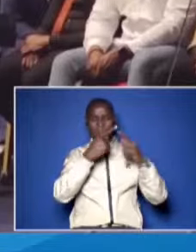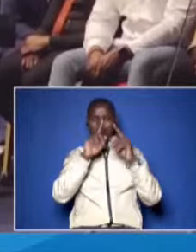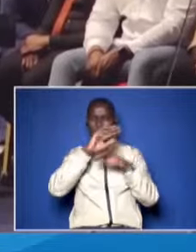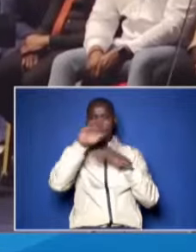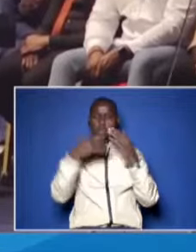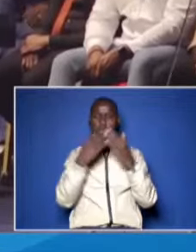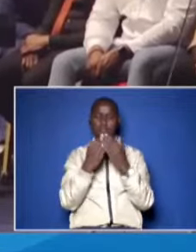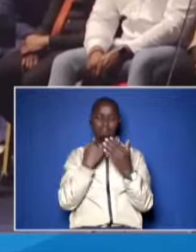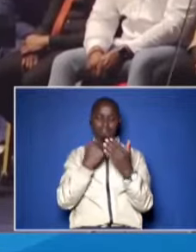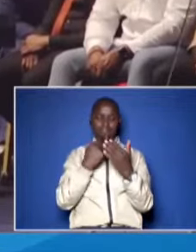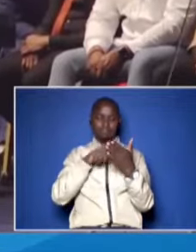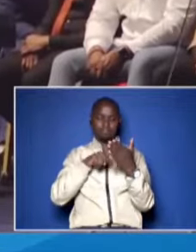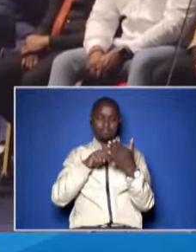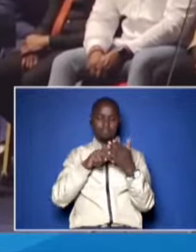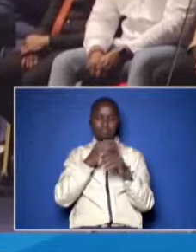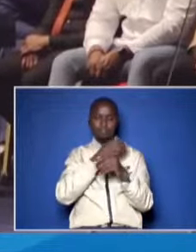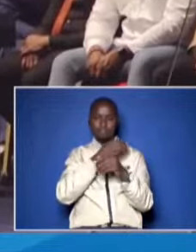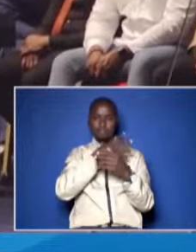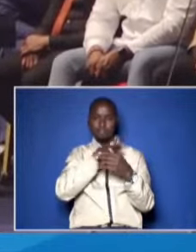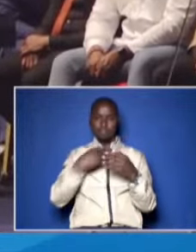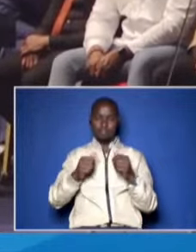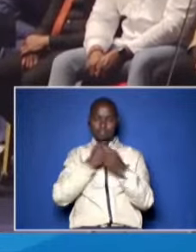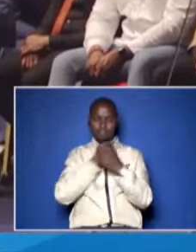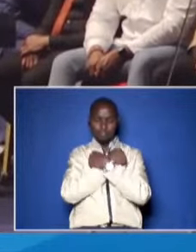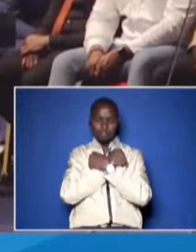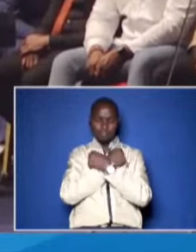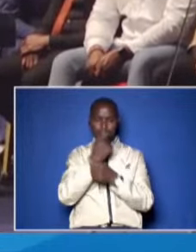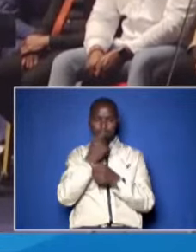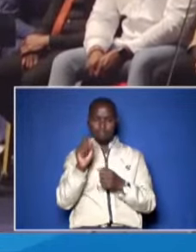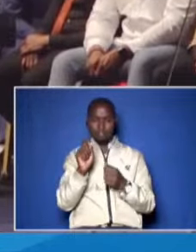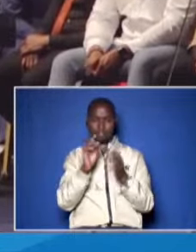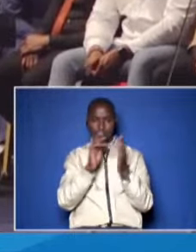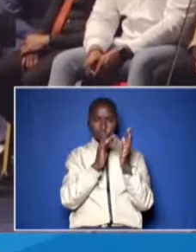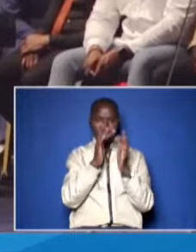Bible it is relevant for our